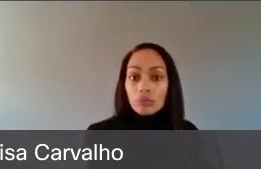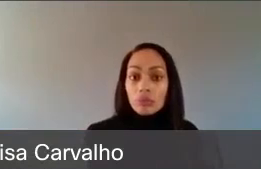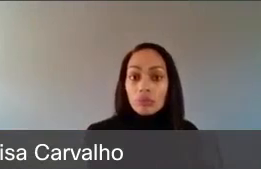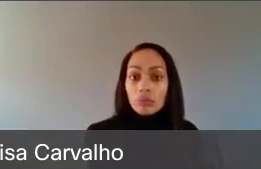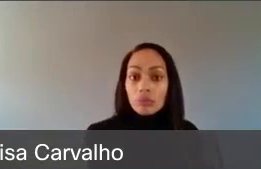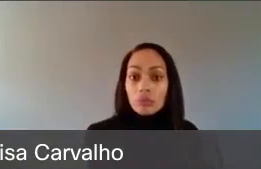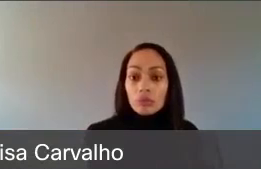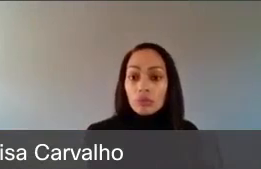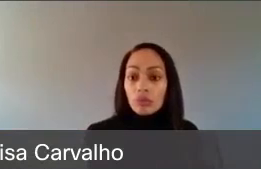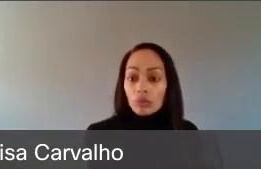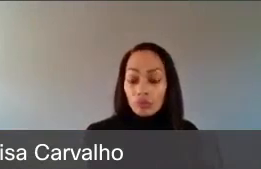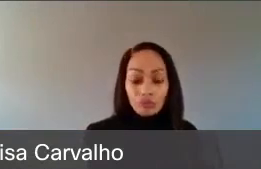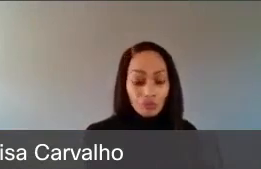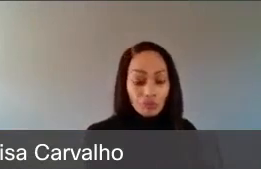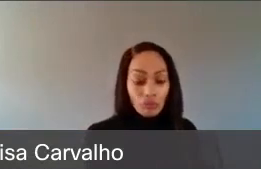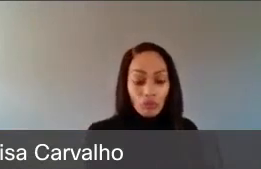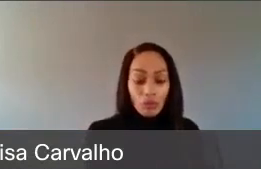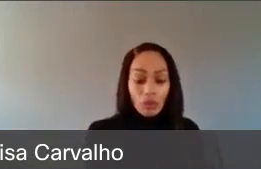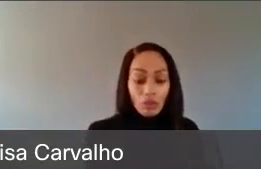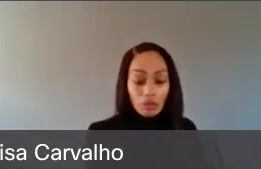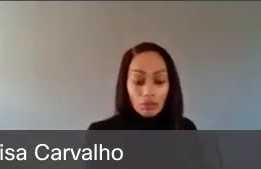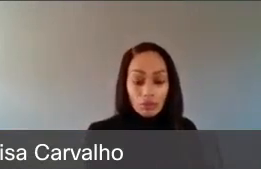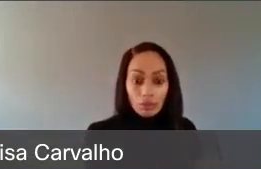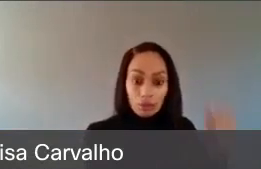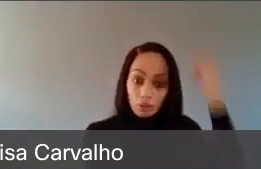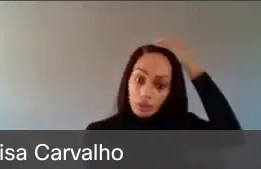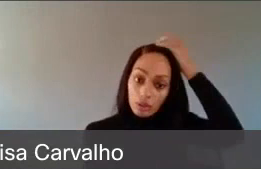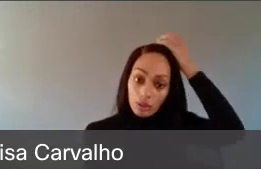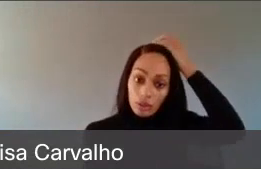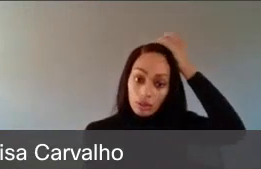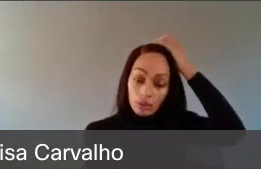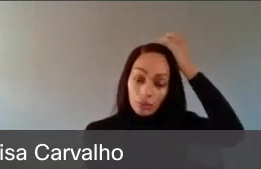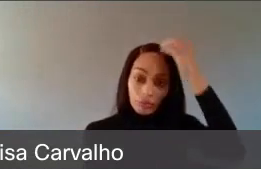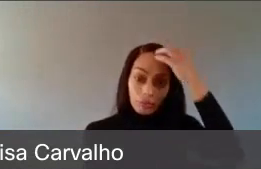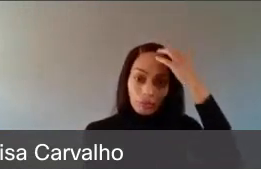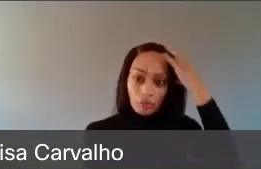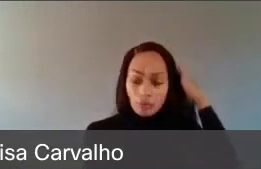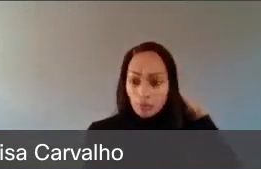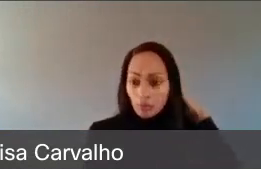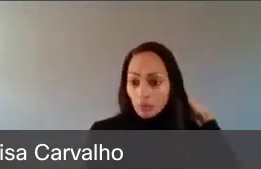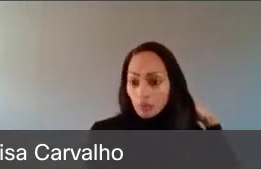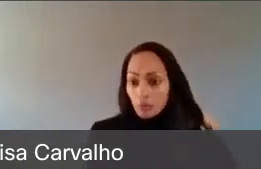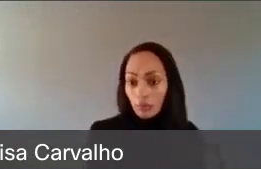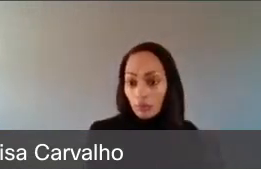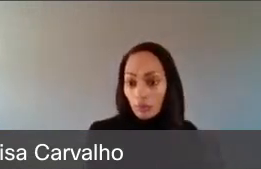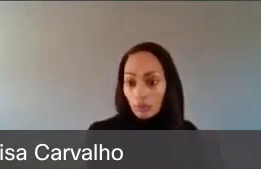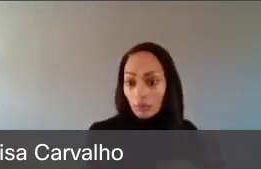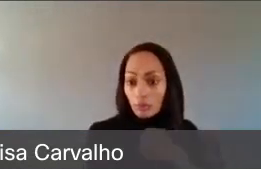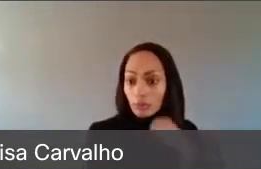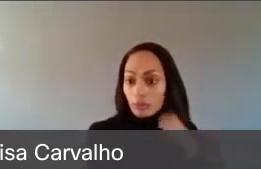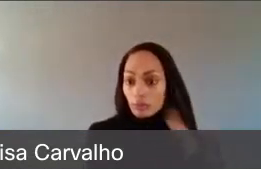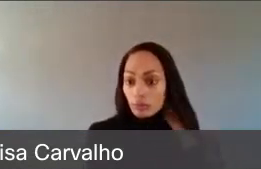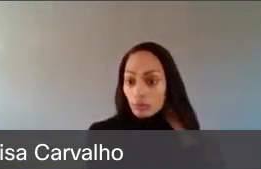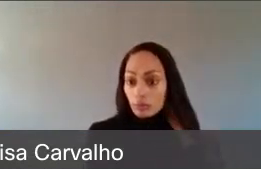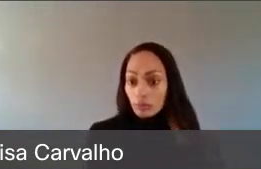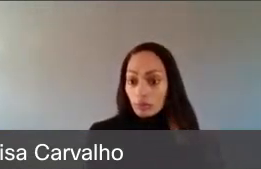What tools or techniques to actually be effective in communicating with them when they are in crisis,